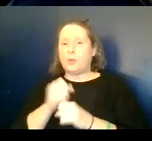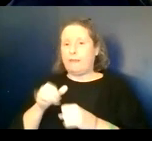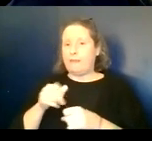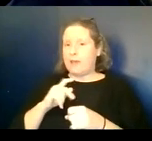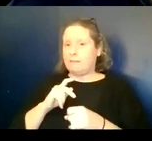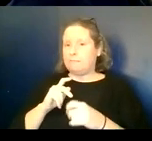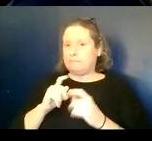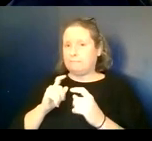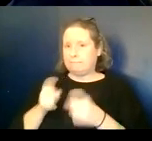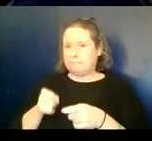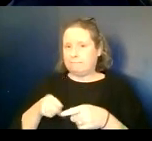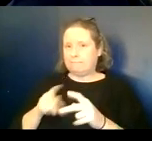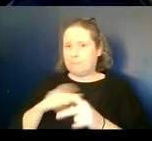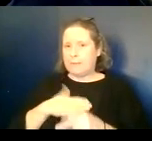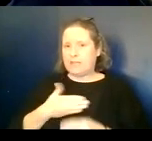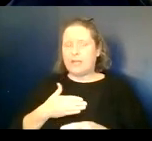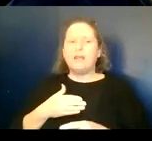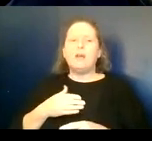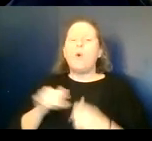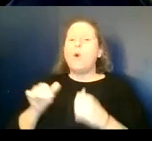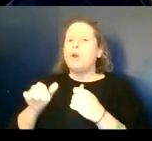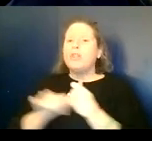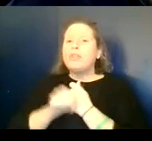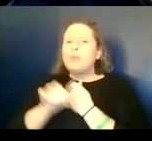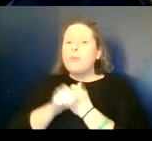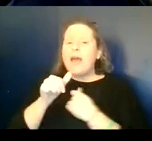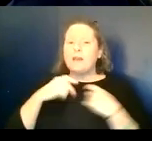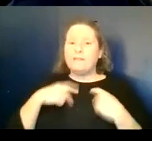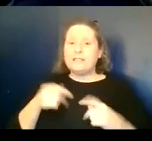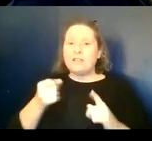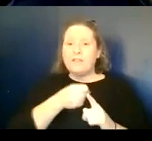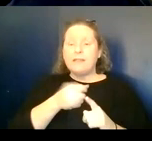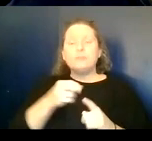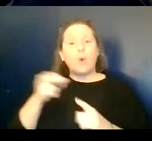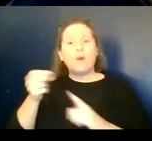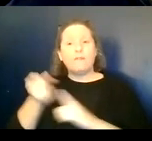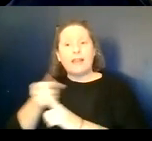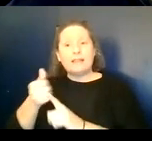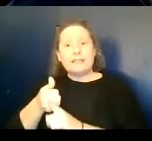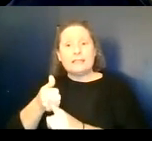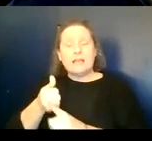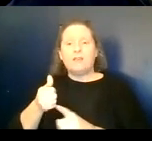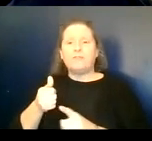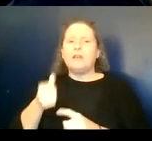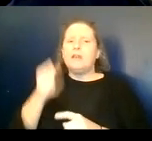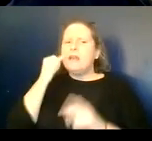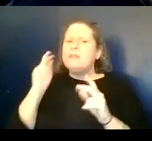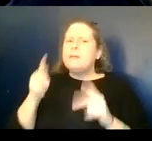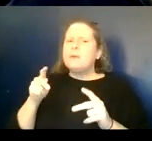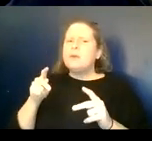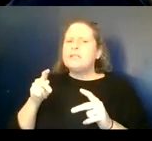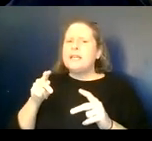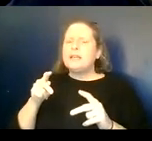physical violence or threat of physical violence. Lastly, someone in an unbalanced power situation, such as someone under